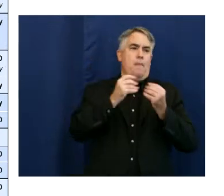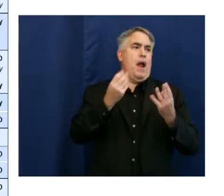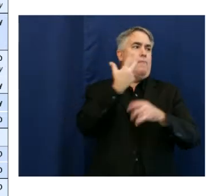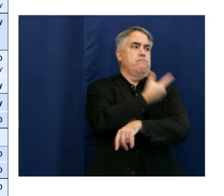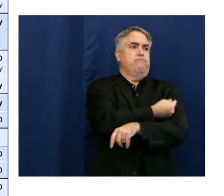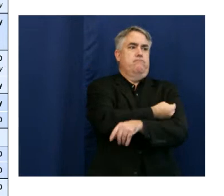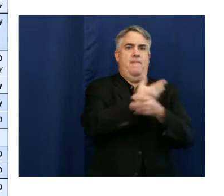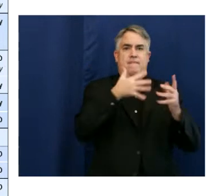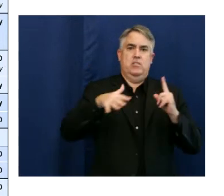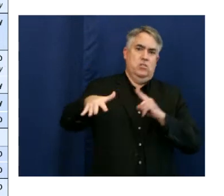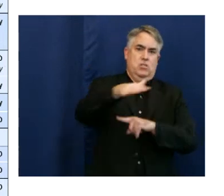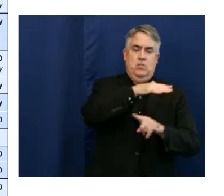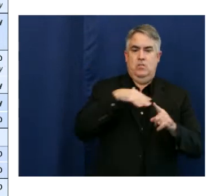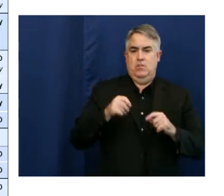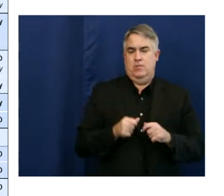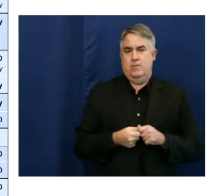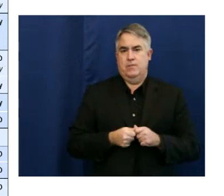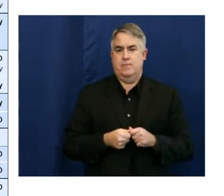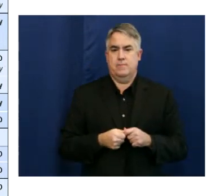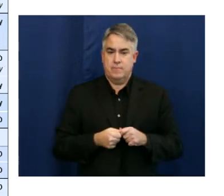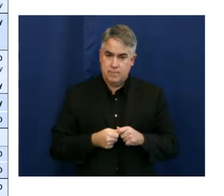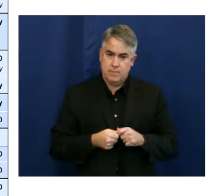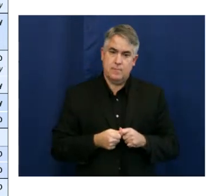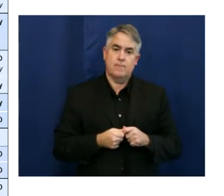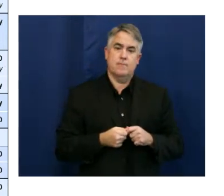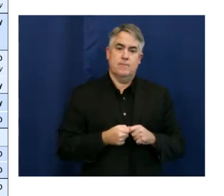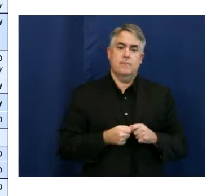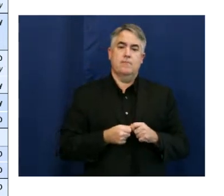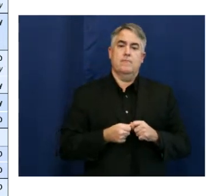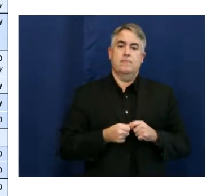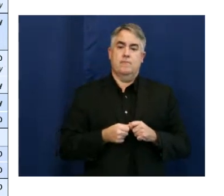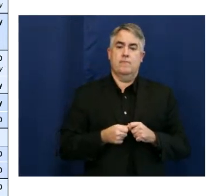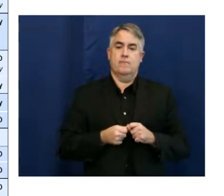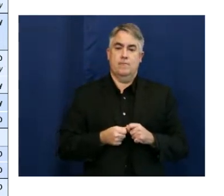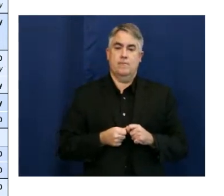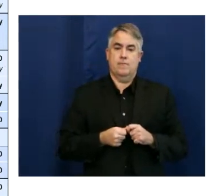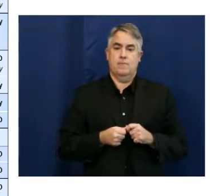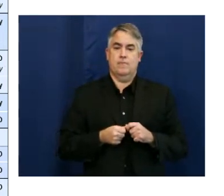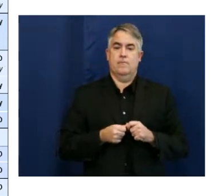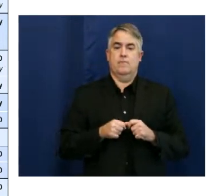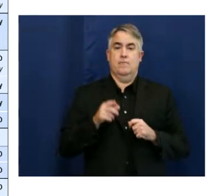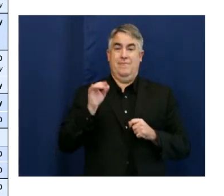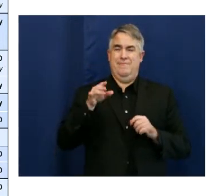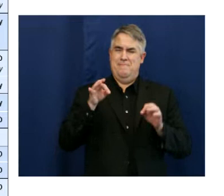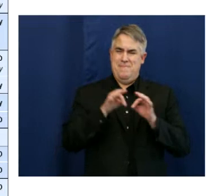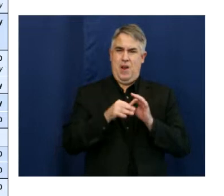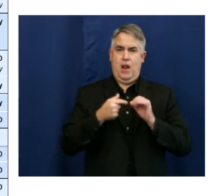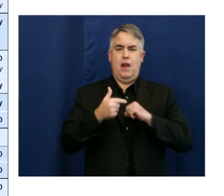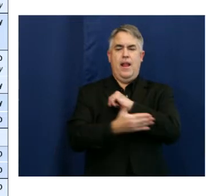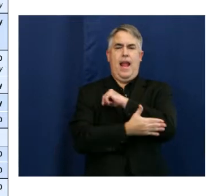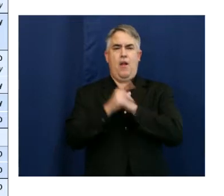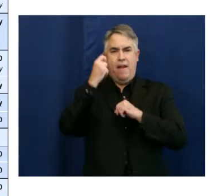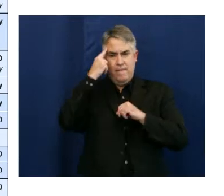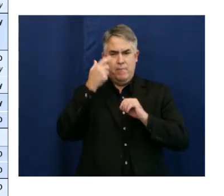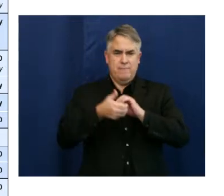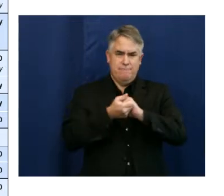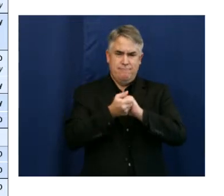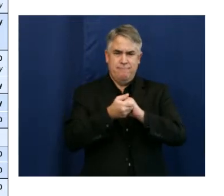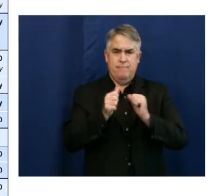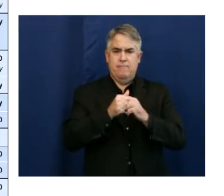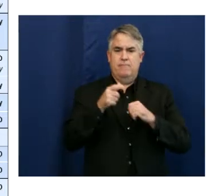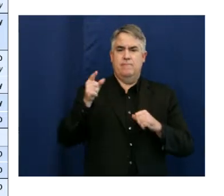partnerships, this is an important point to note. We're working with entities like Champions for Health, San Diego Medical